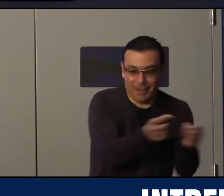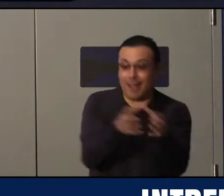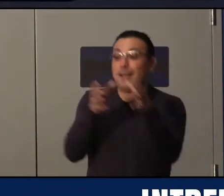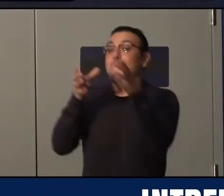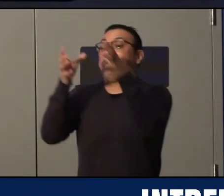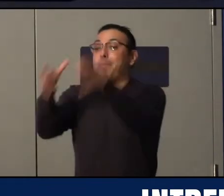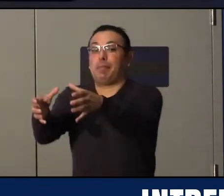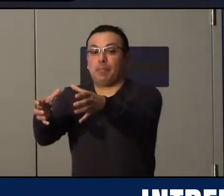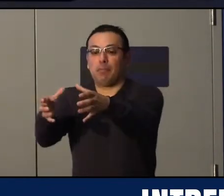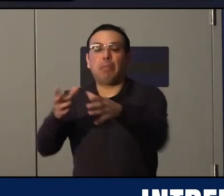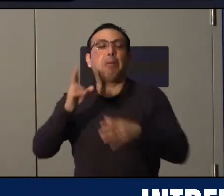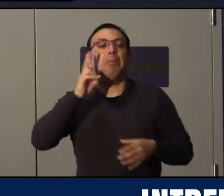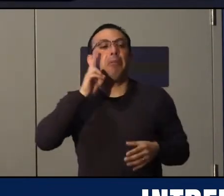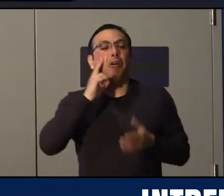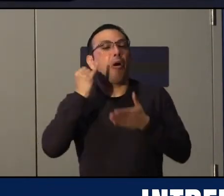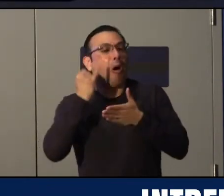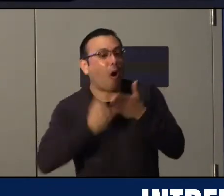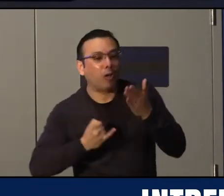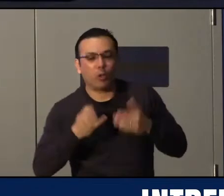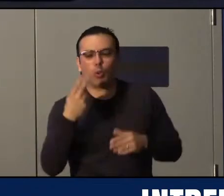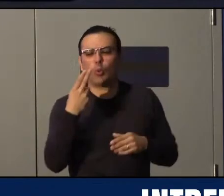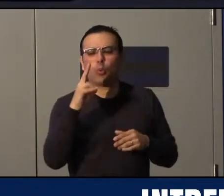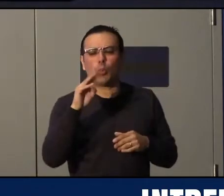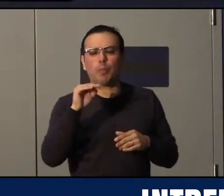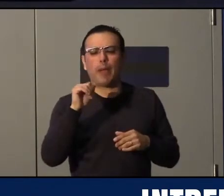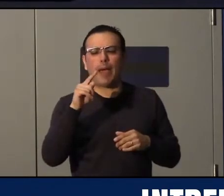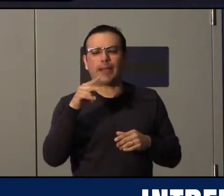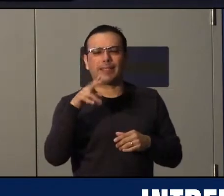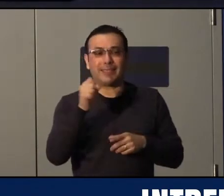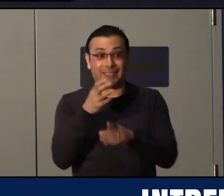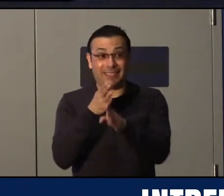their art and humanities creativity can